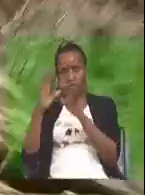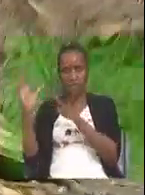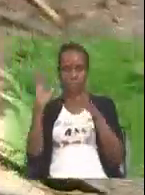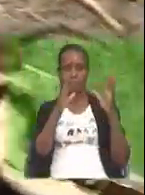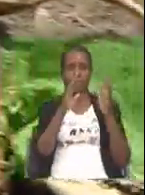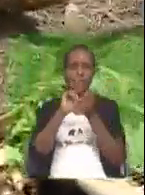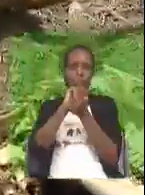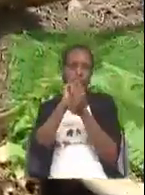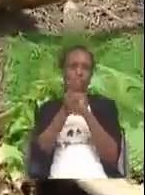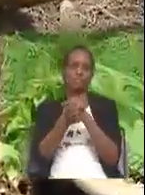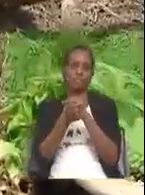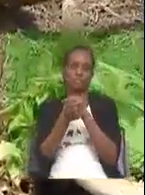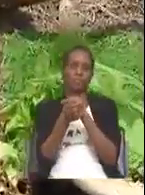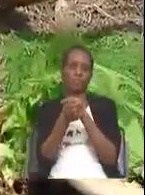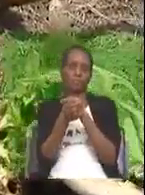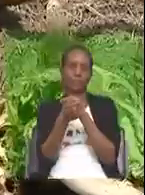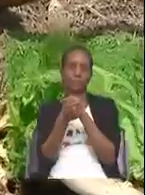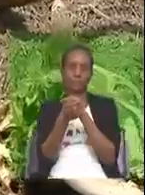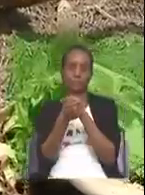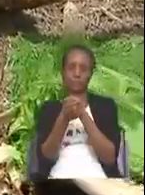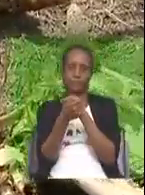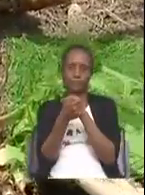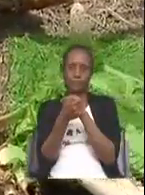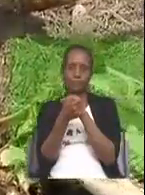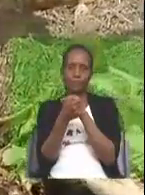climate change.